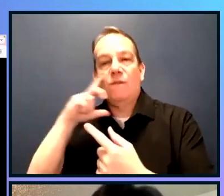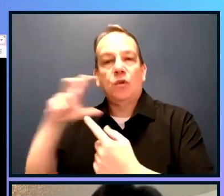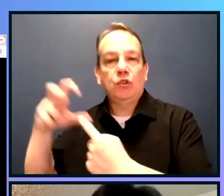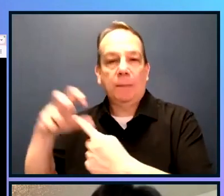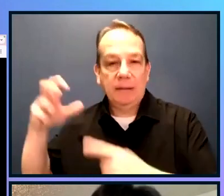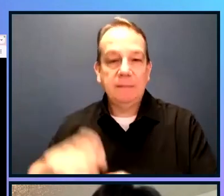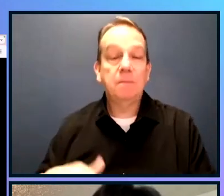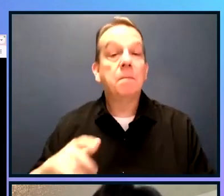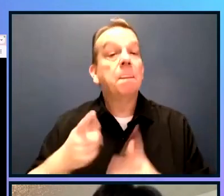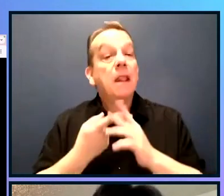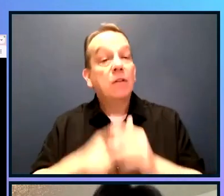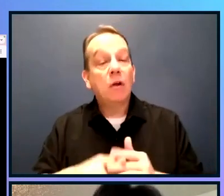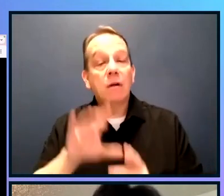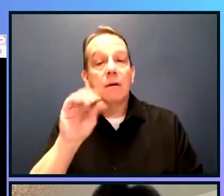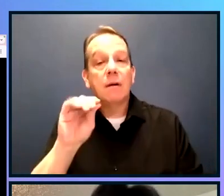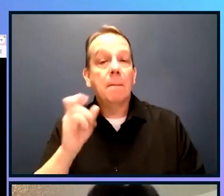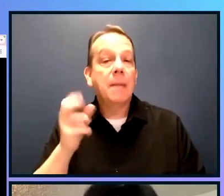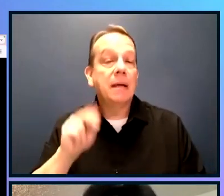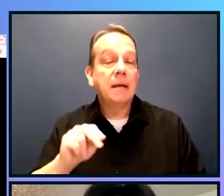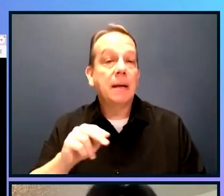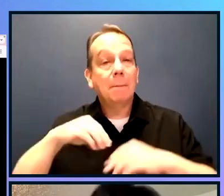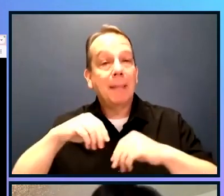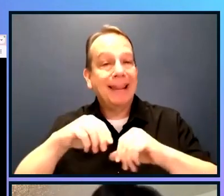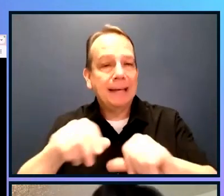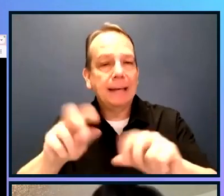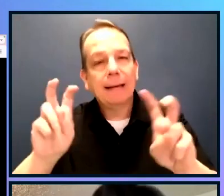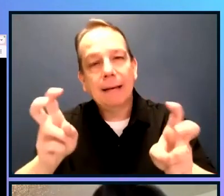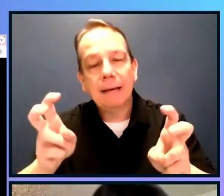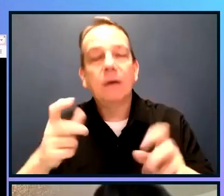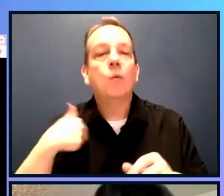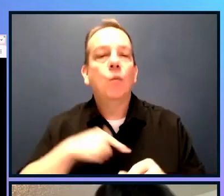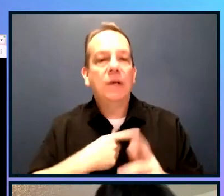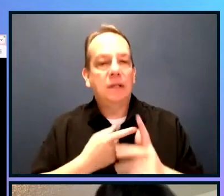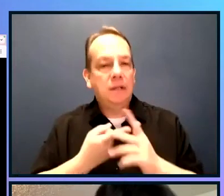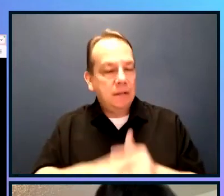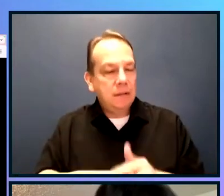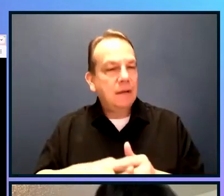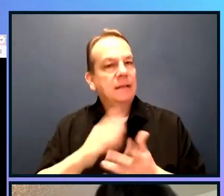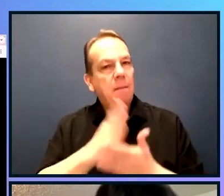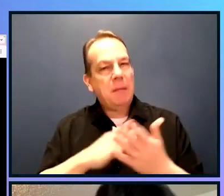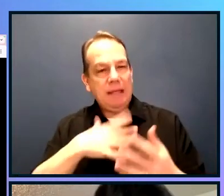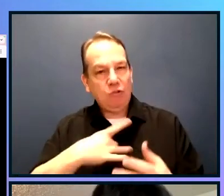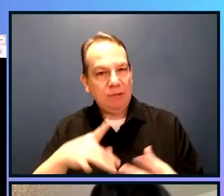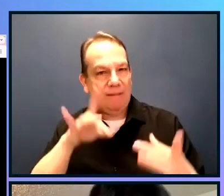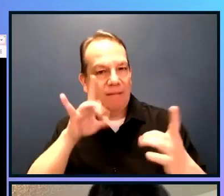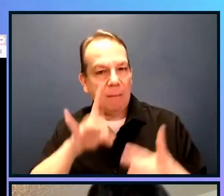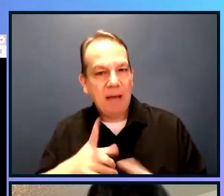companion planting, we started to observe and hear some really interesting feedback.